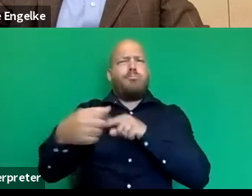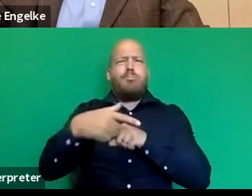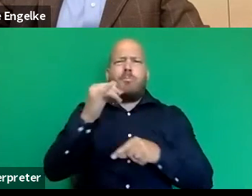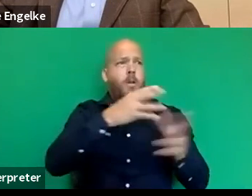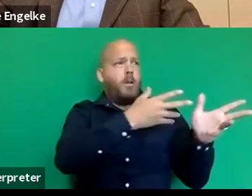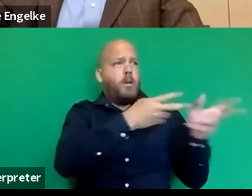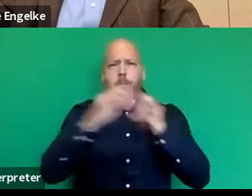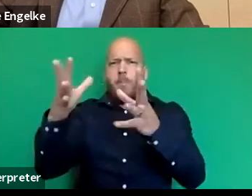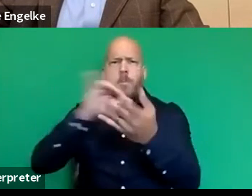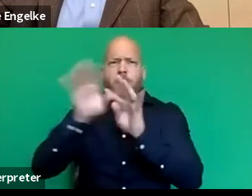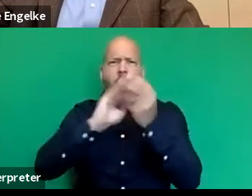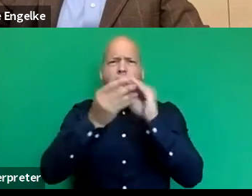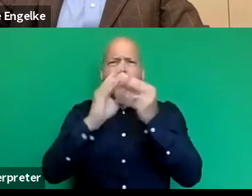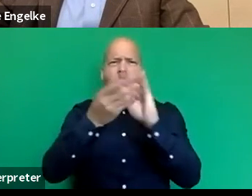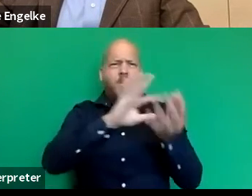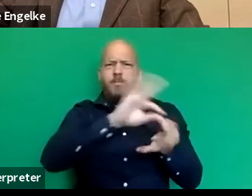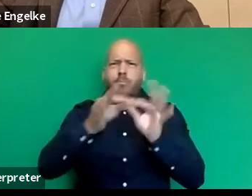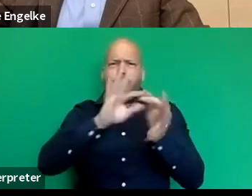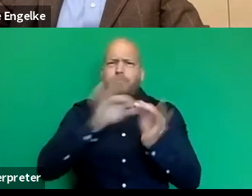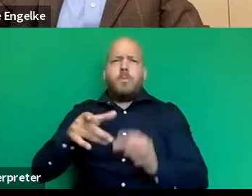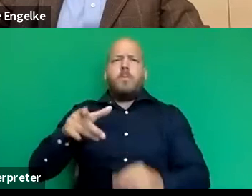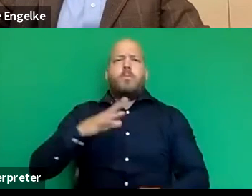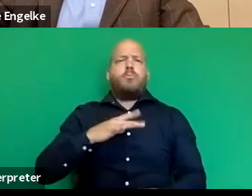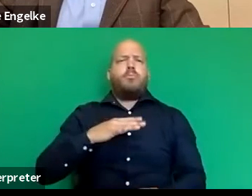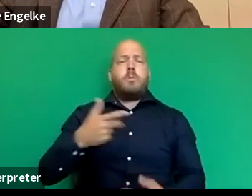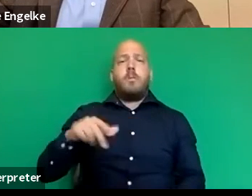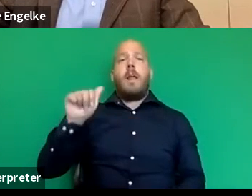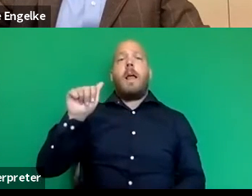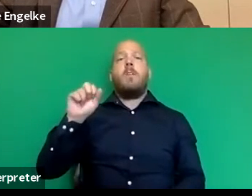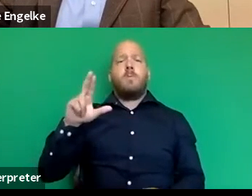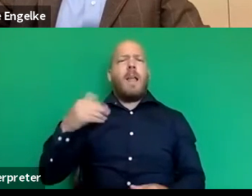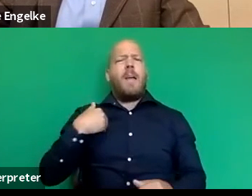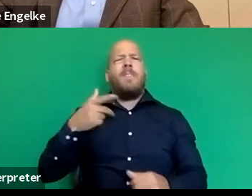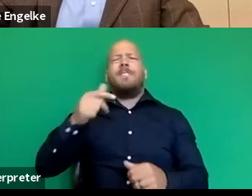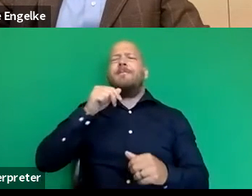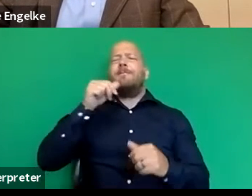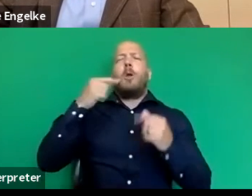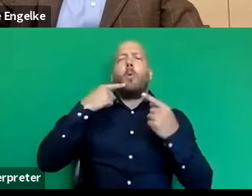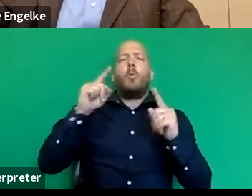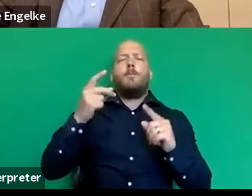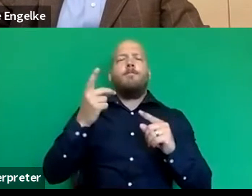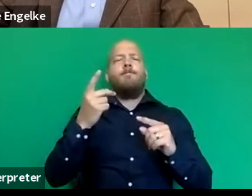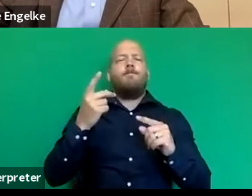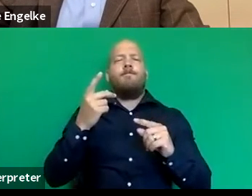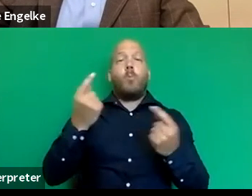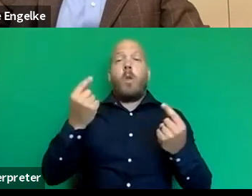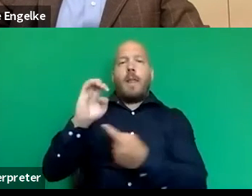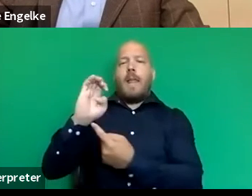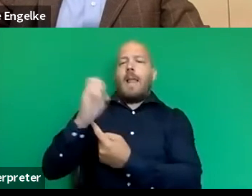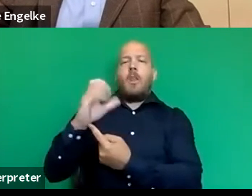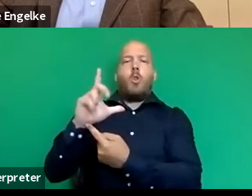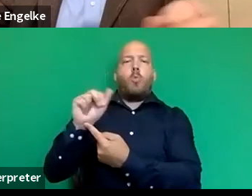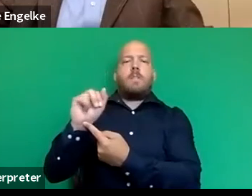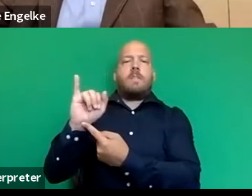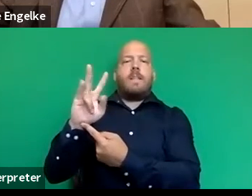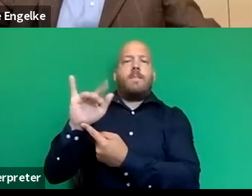inclusivity of speech patterns. I am the child of two individuals who are